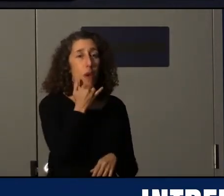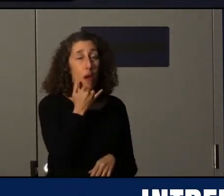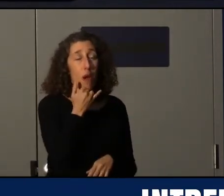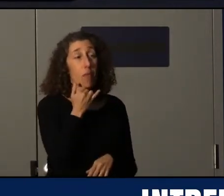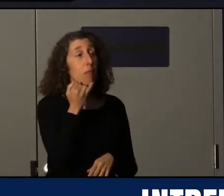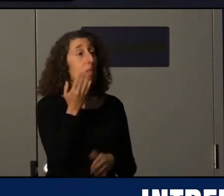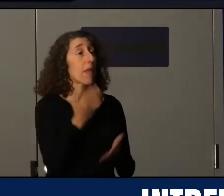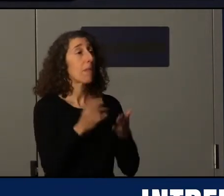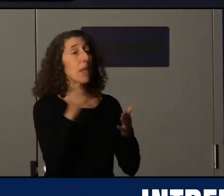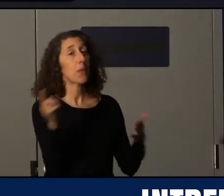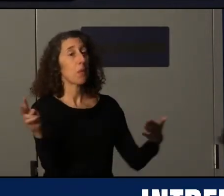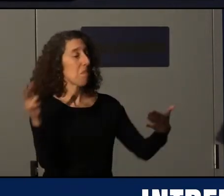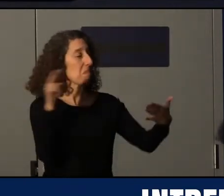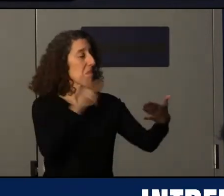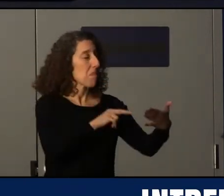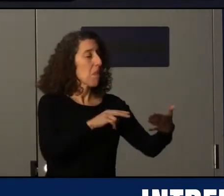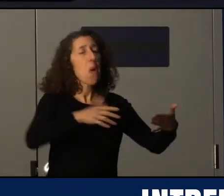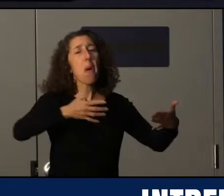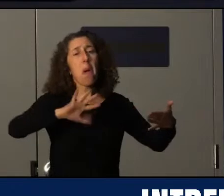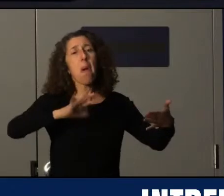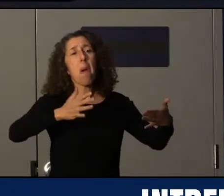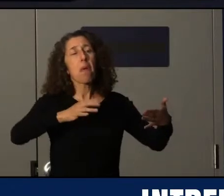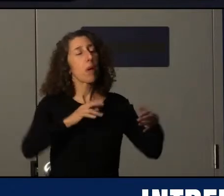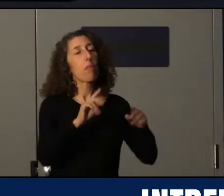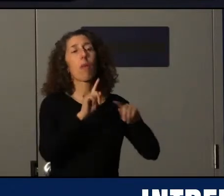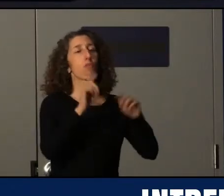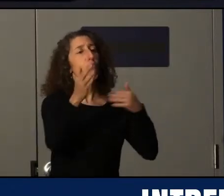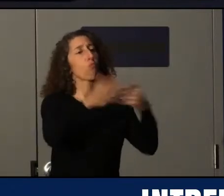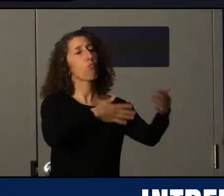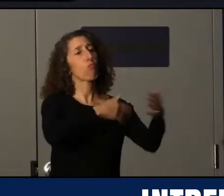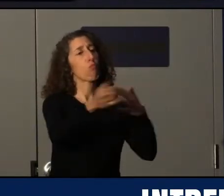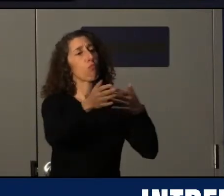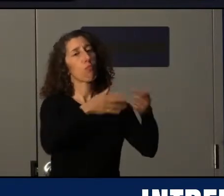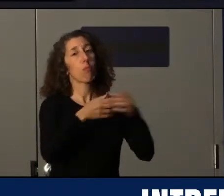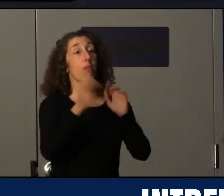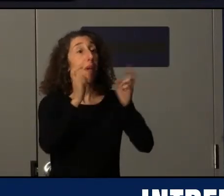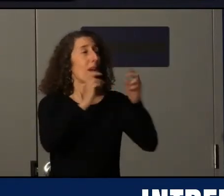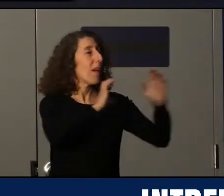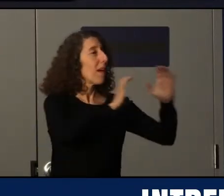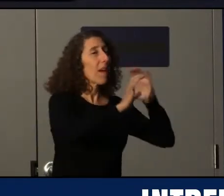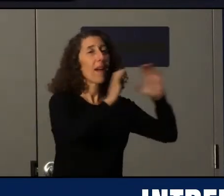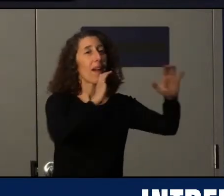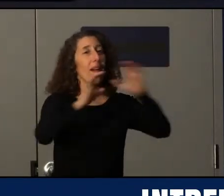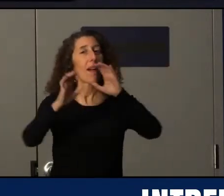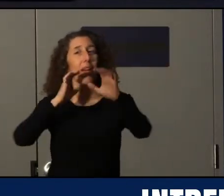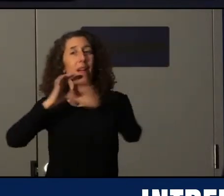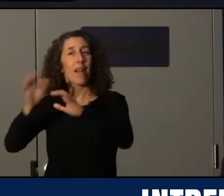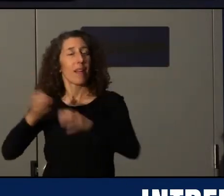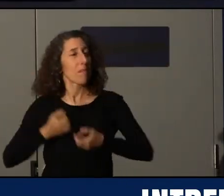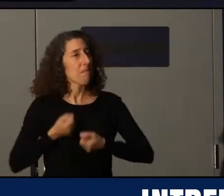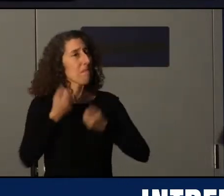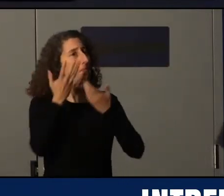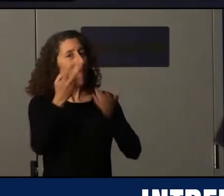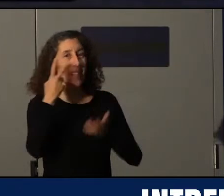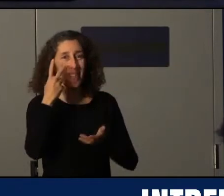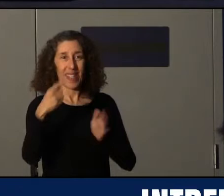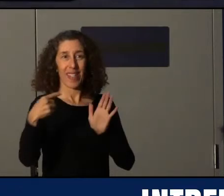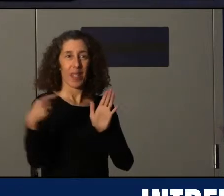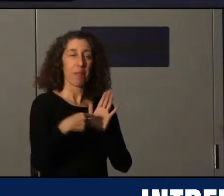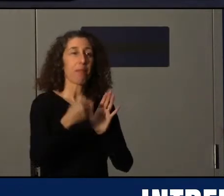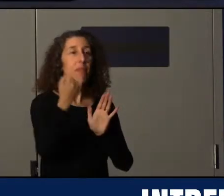platform because I believe art's like a universal communicator. You can engage with pretty much anyone, even if they don't like your art, right?